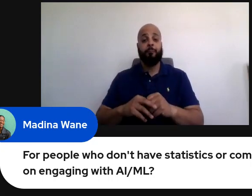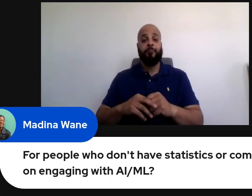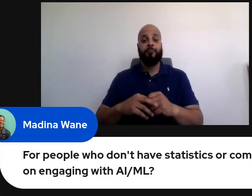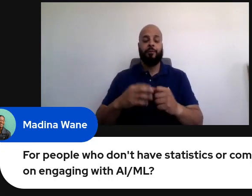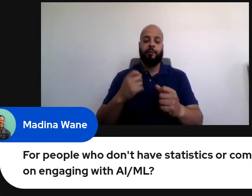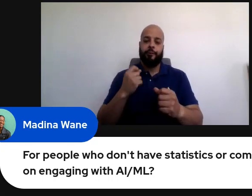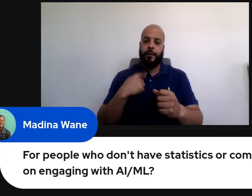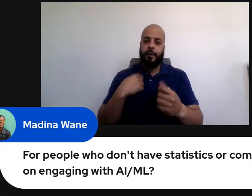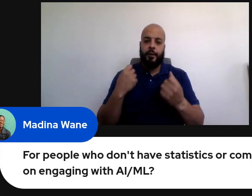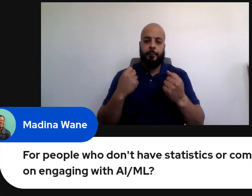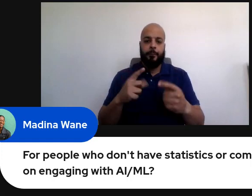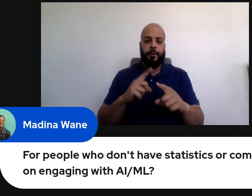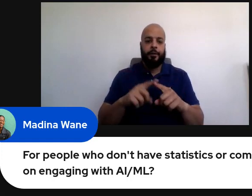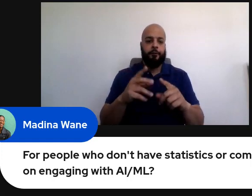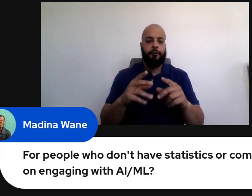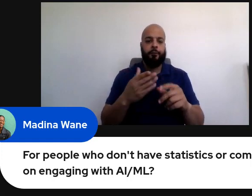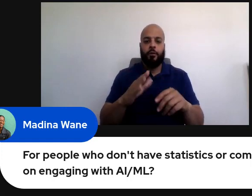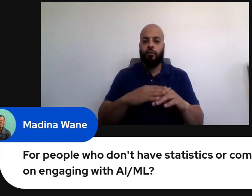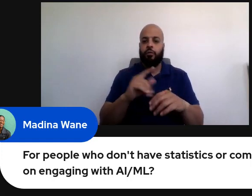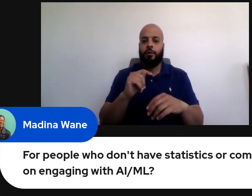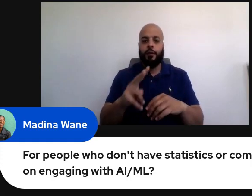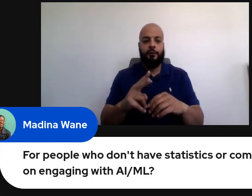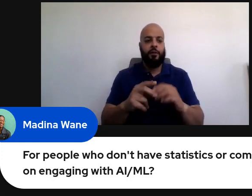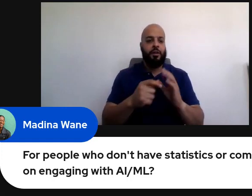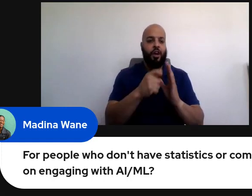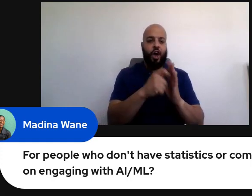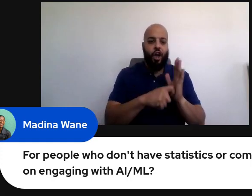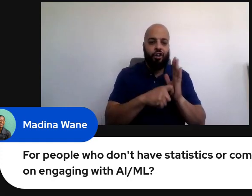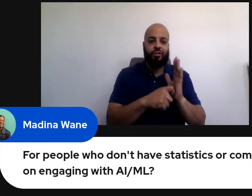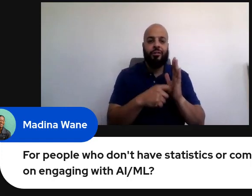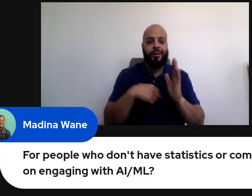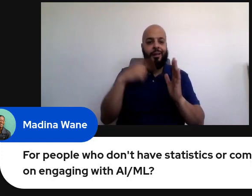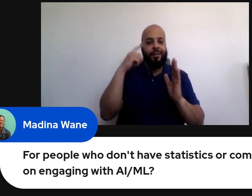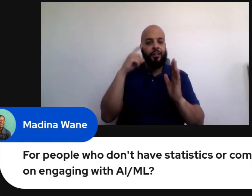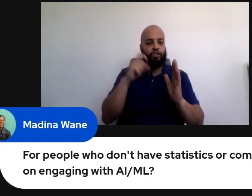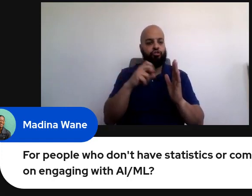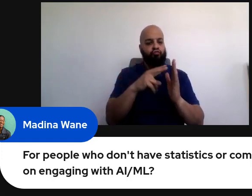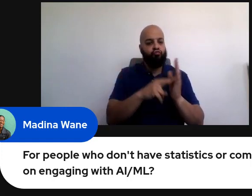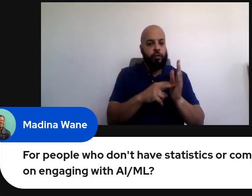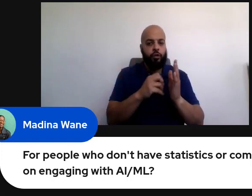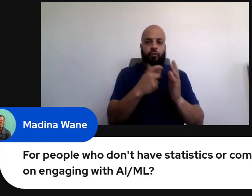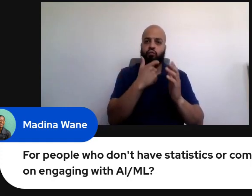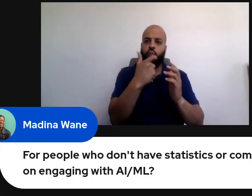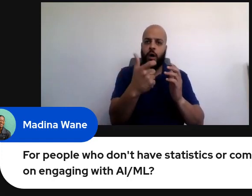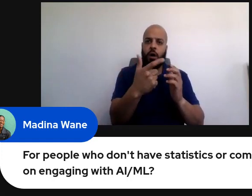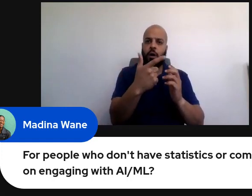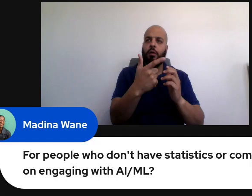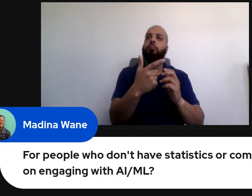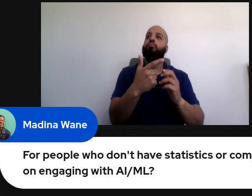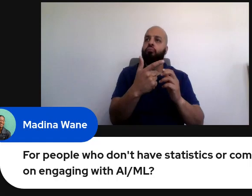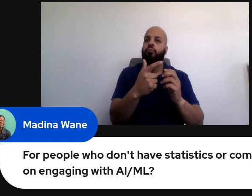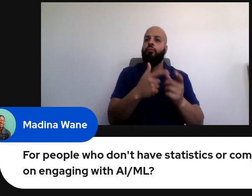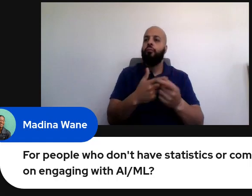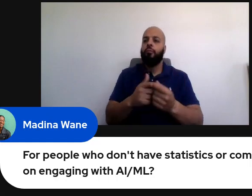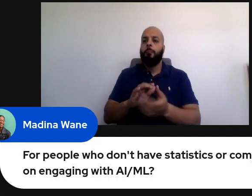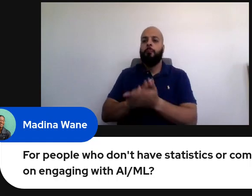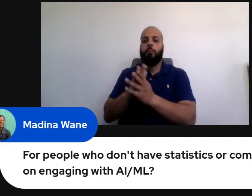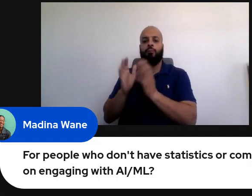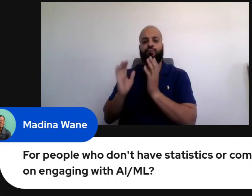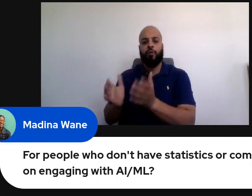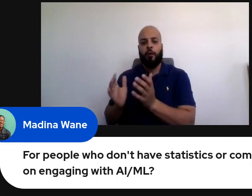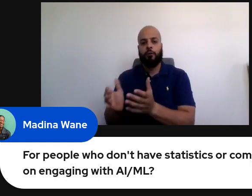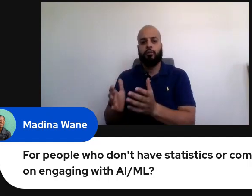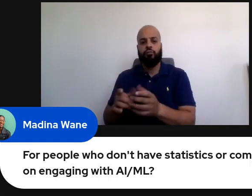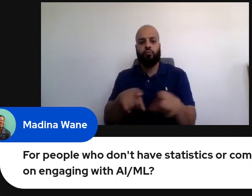on Medium and lots of articles that I think it's good to engage with so that we can have interdisciplinary conversations as well.